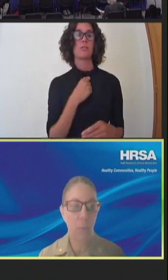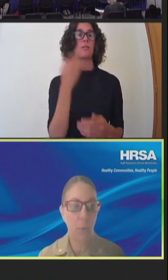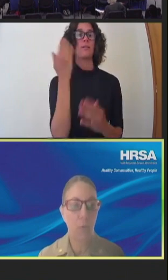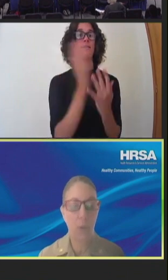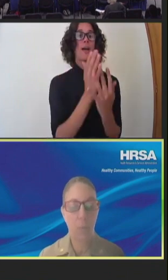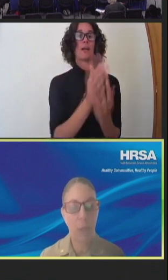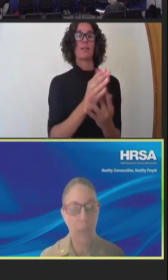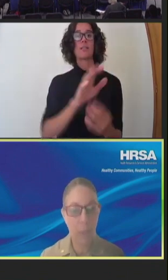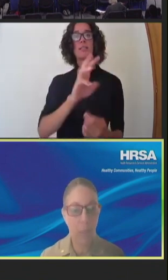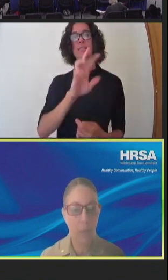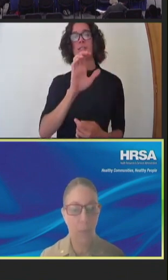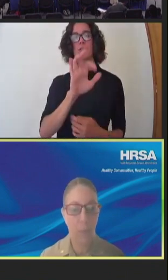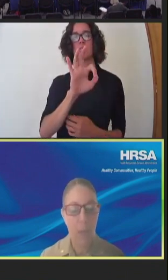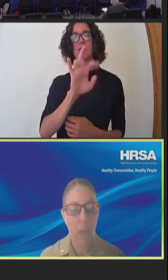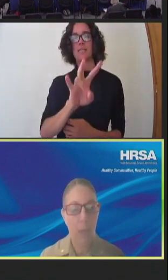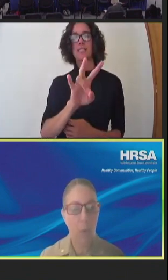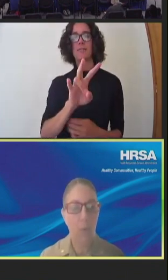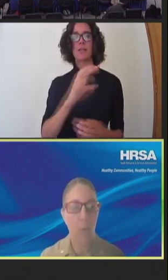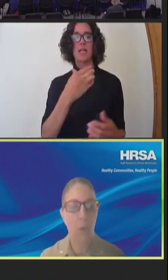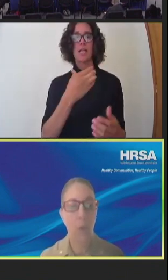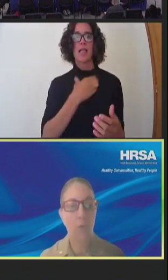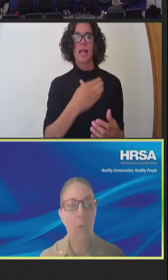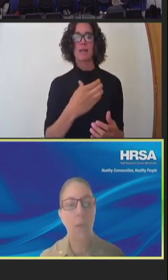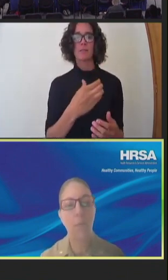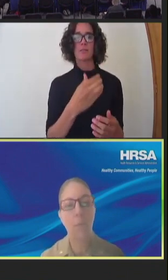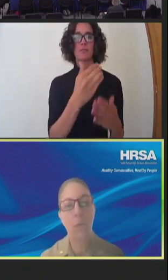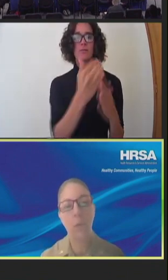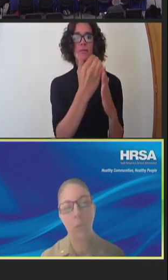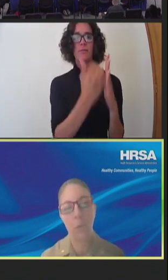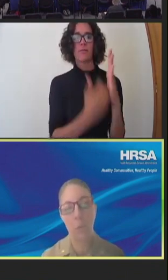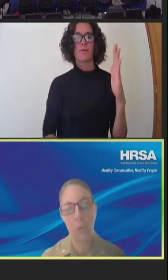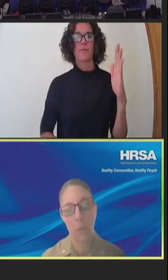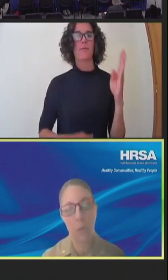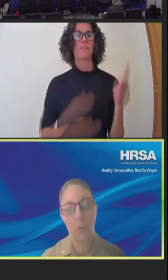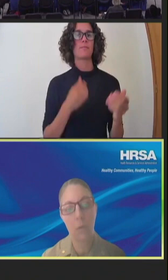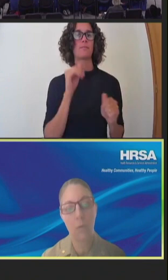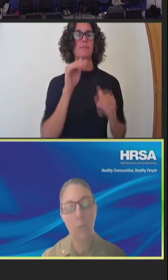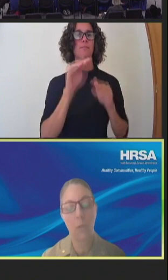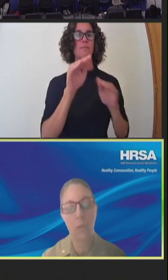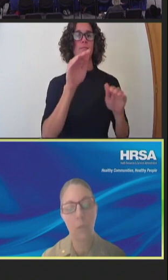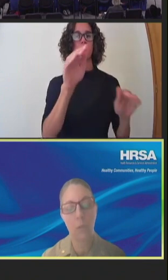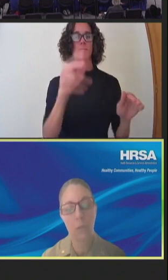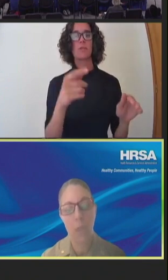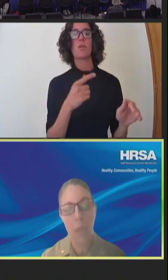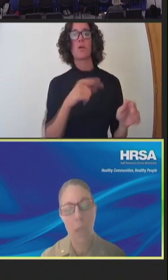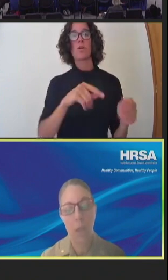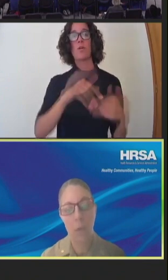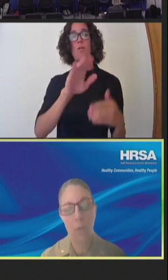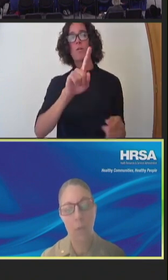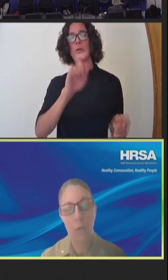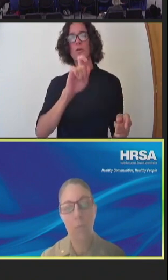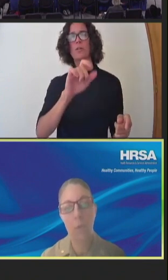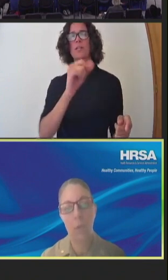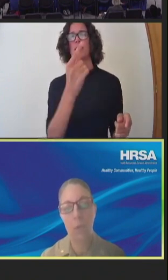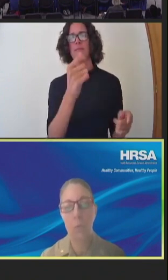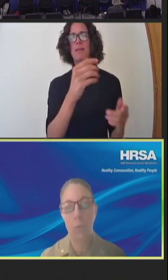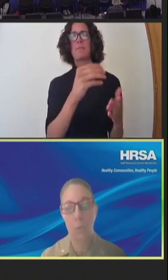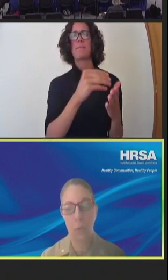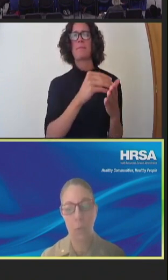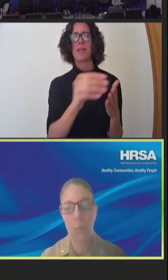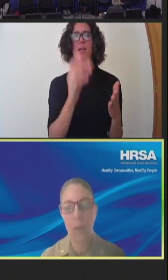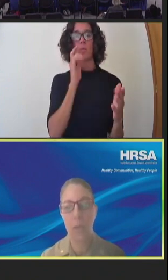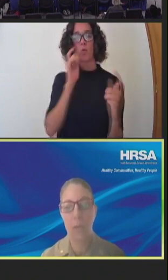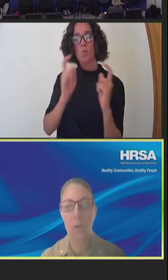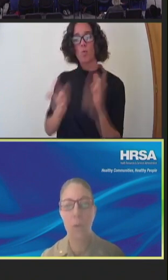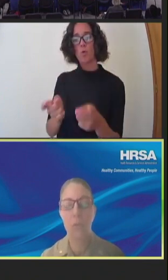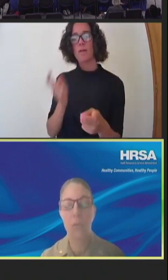compensation program claims, and over 111 million was awarded to those petitioners, and over 30 million was awarded